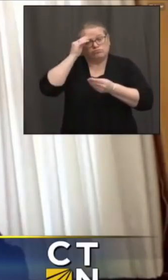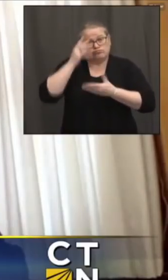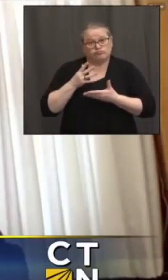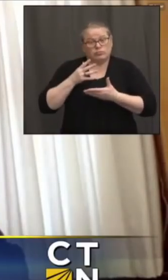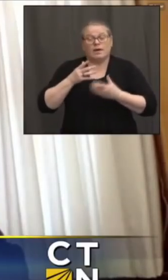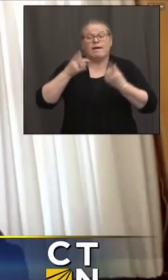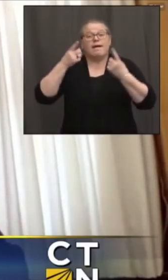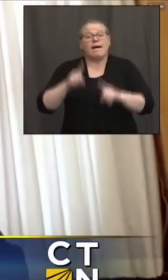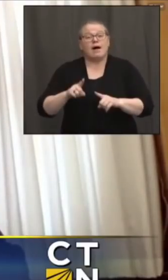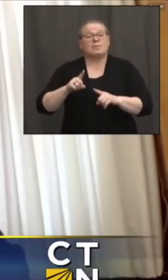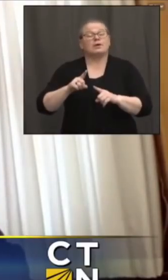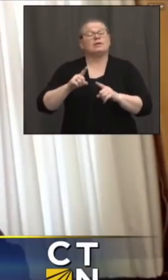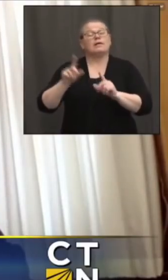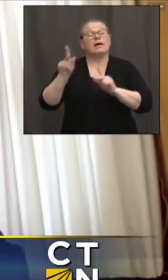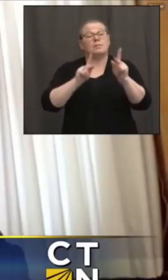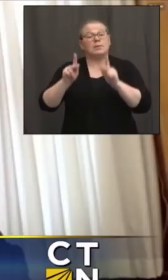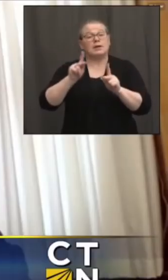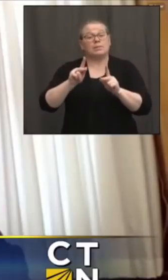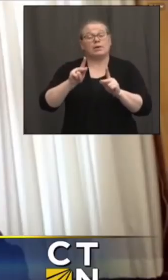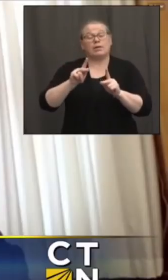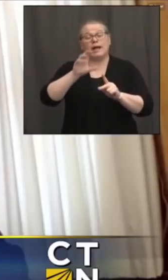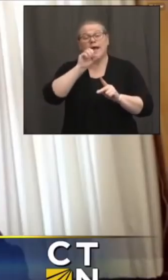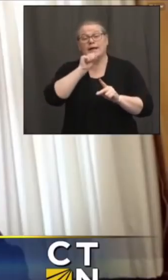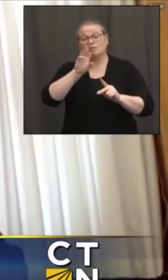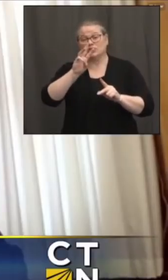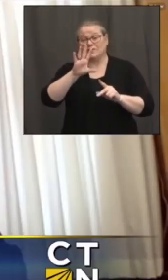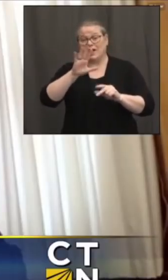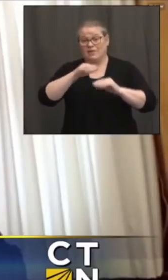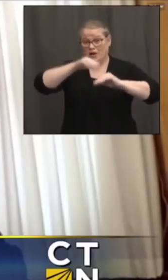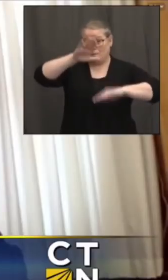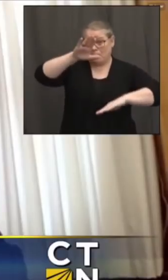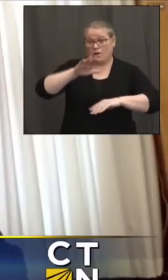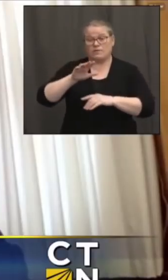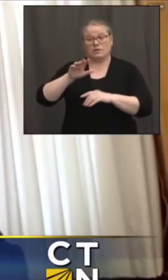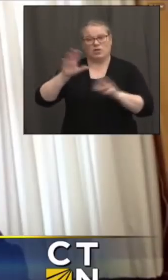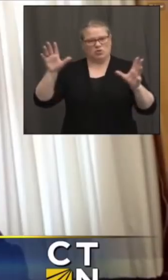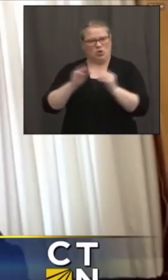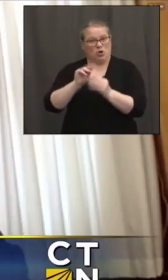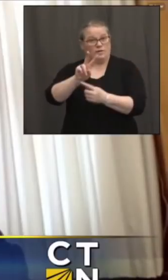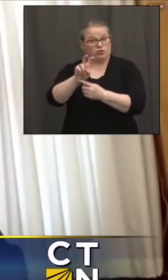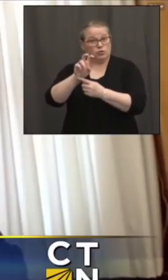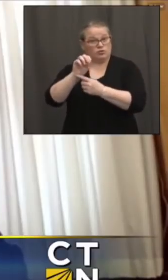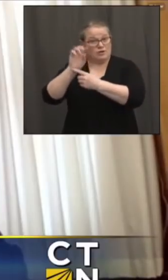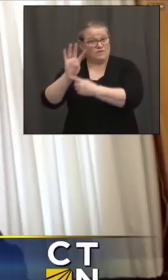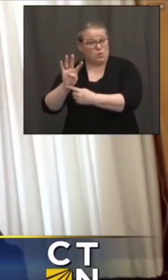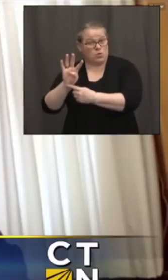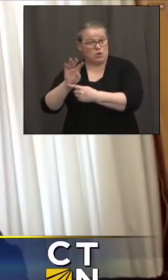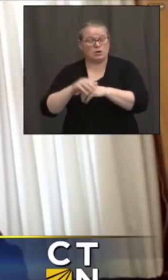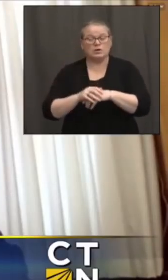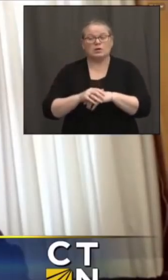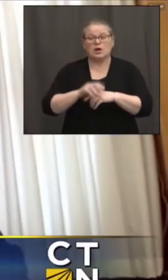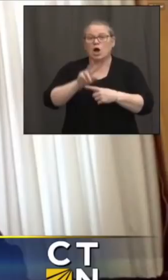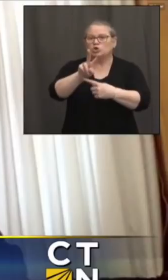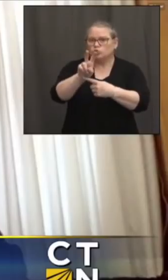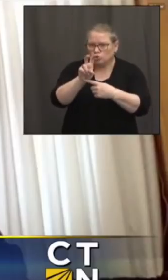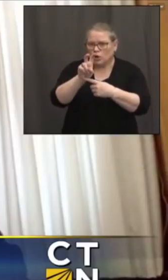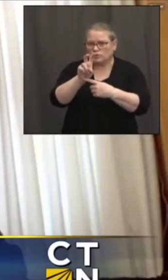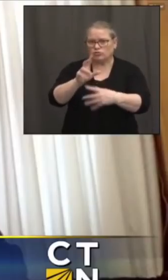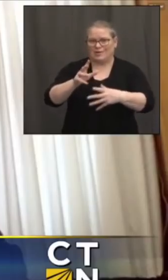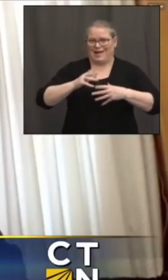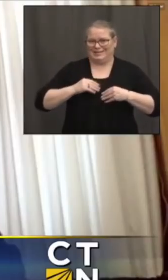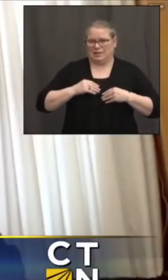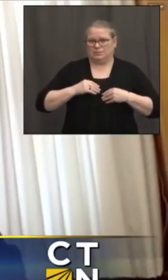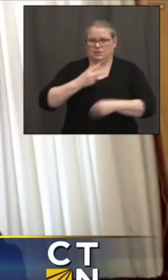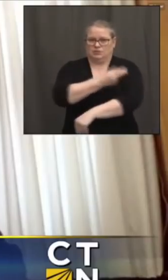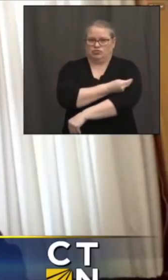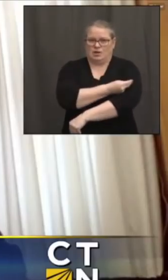204 incarcerated persons who are 65 and above who've been offered vaccine, 200 of them have accepted. So 98%